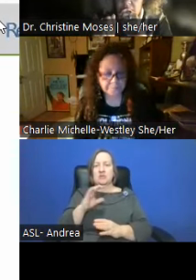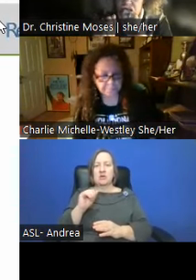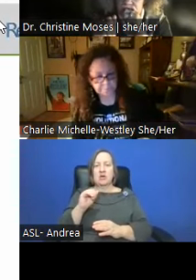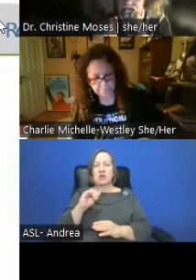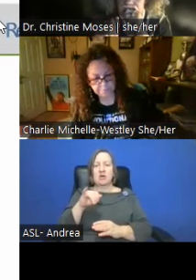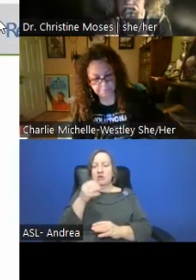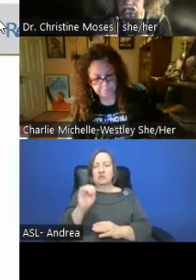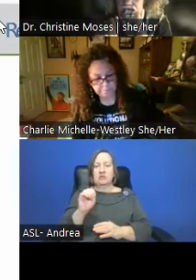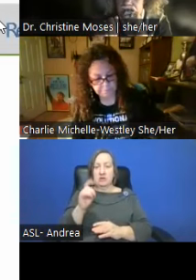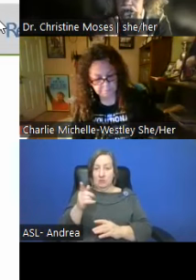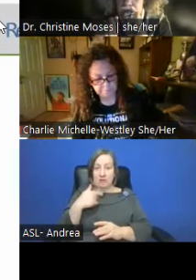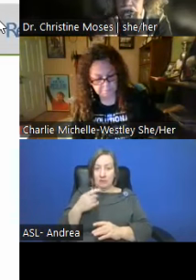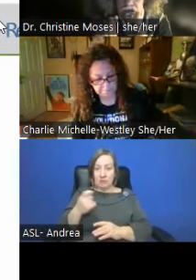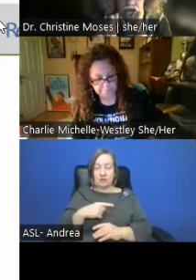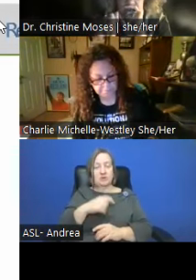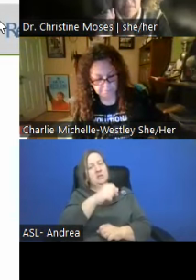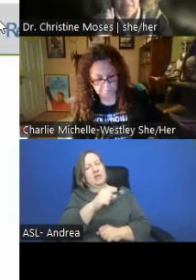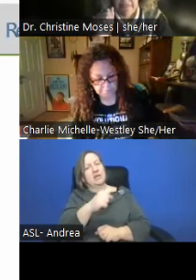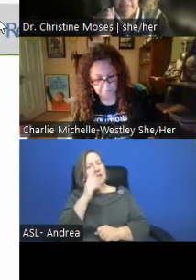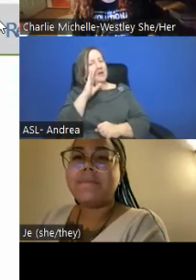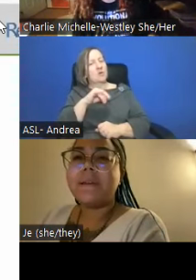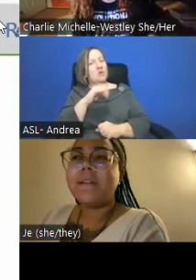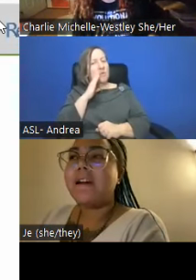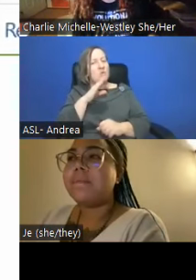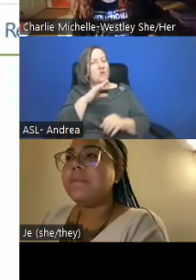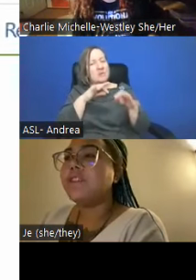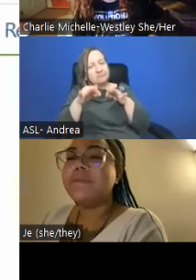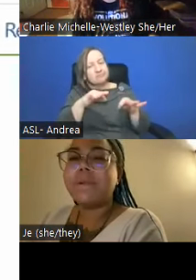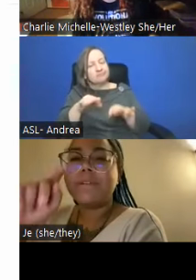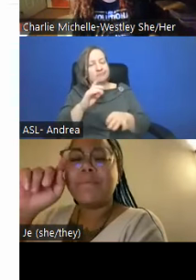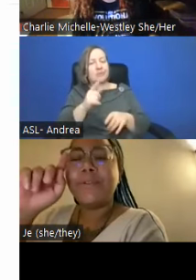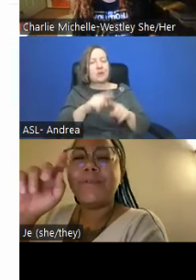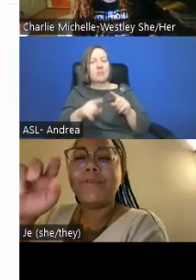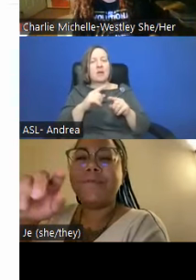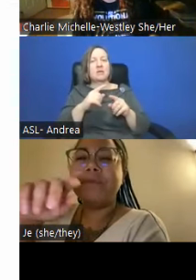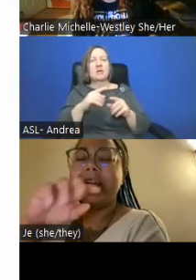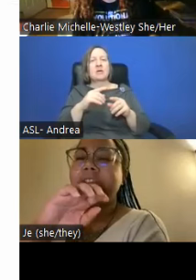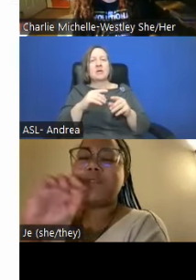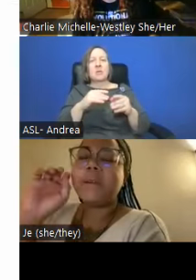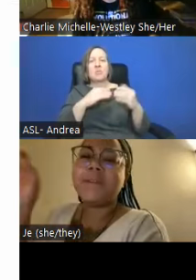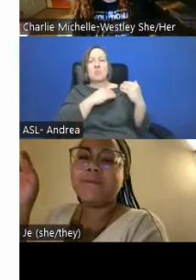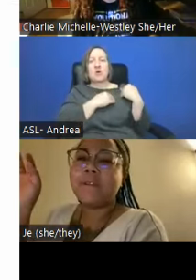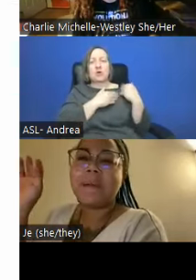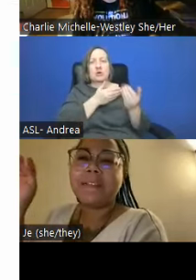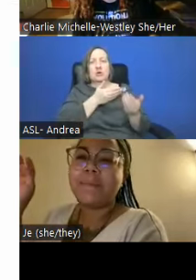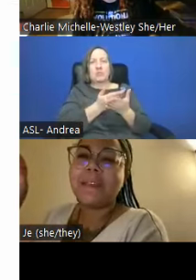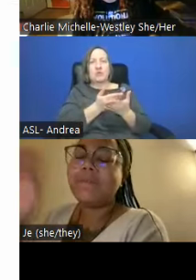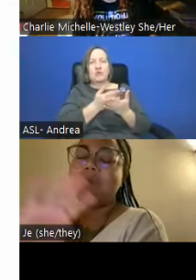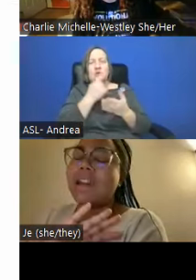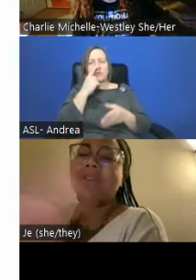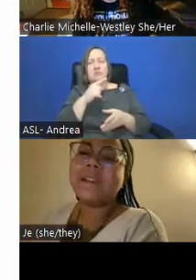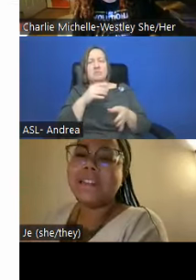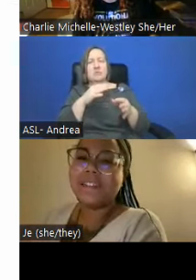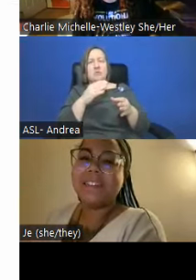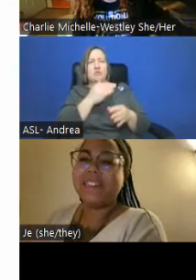question? Yeah, I know that this is going to be defined, but in terms of burden of proof, can you just quickly remind me,